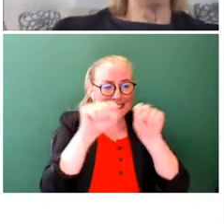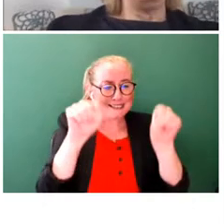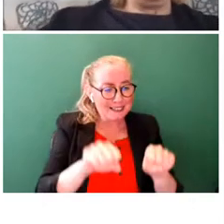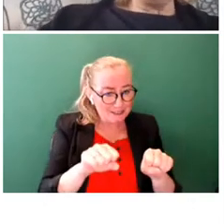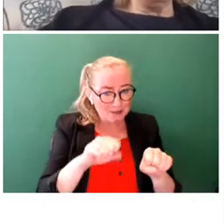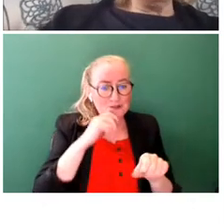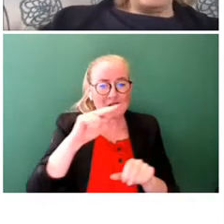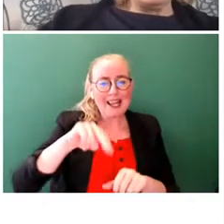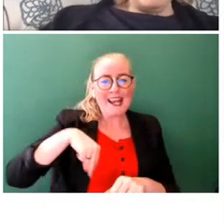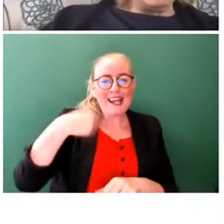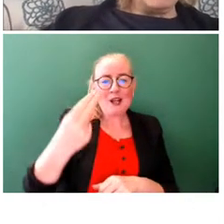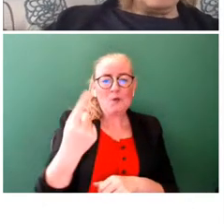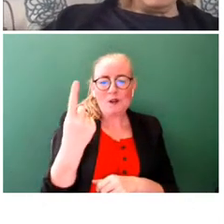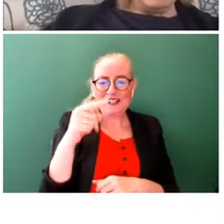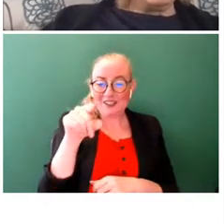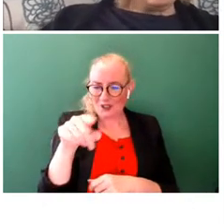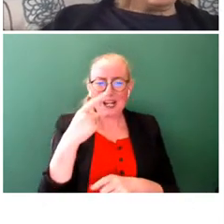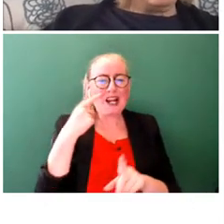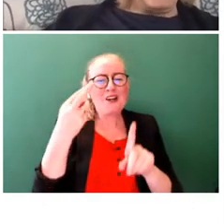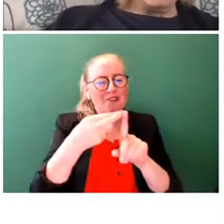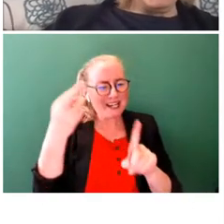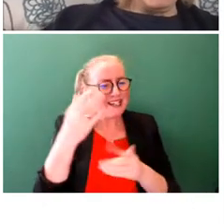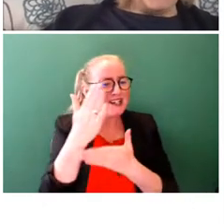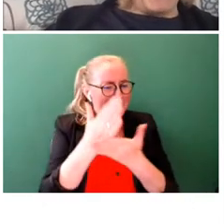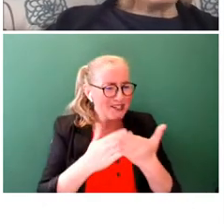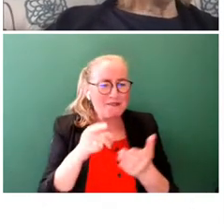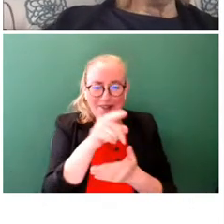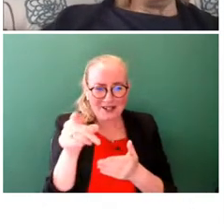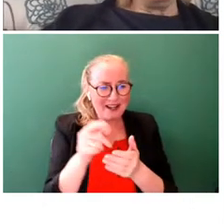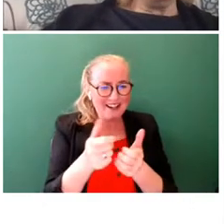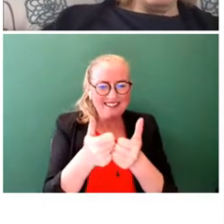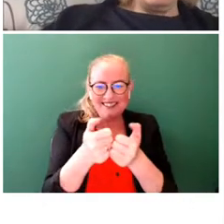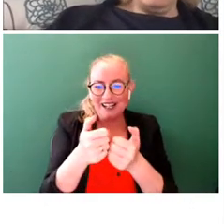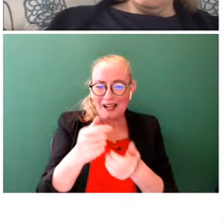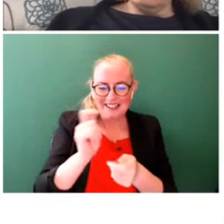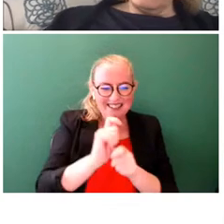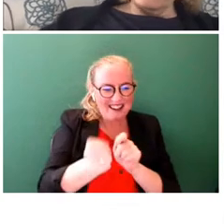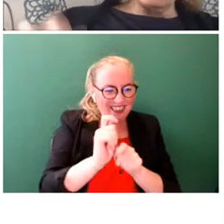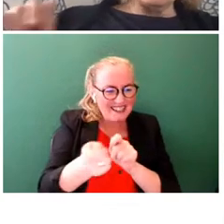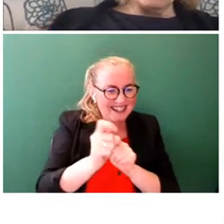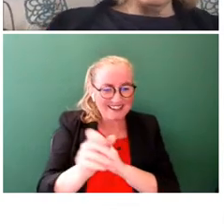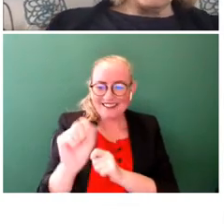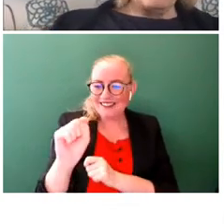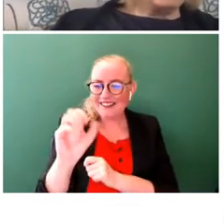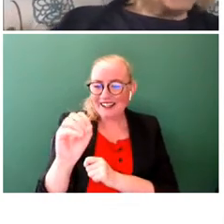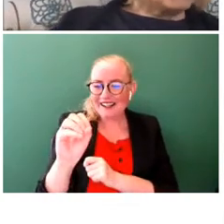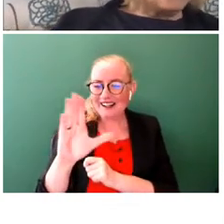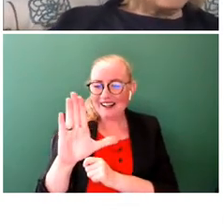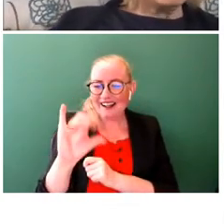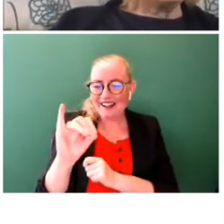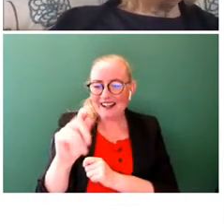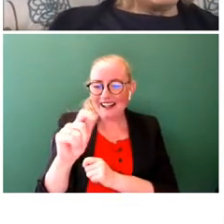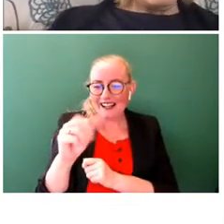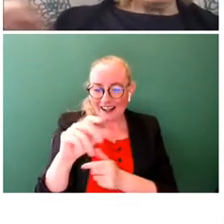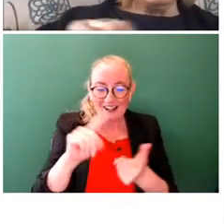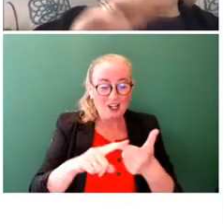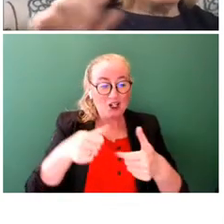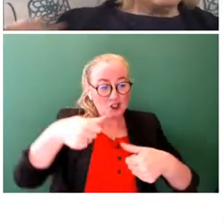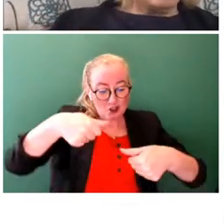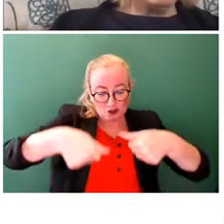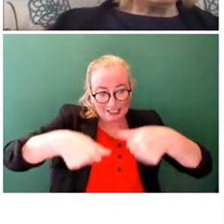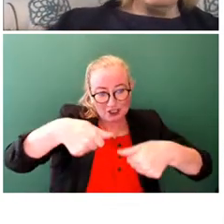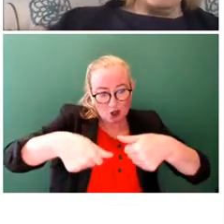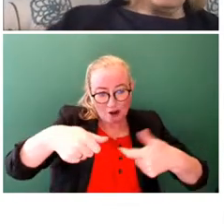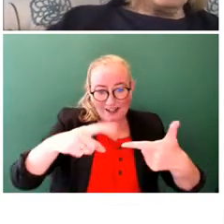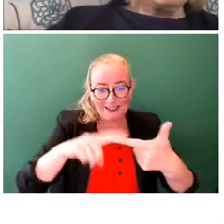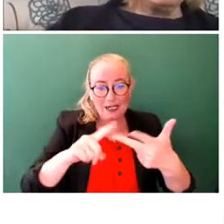one, you'll recognize some of these. You probably play solitaire. You might see in the bottom corner there a jigsaw puzzle, and the one with